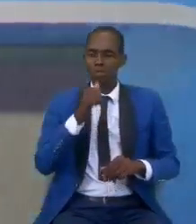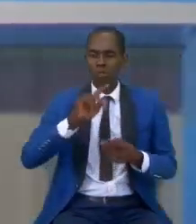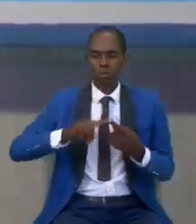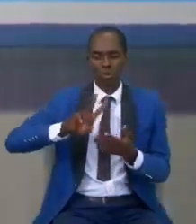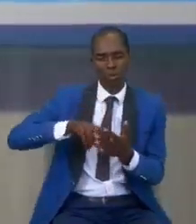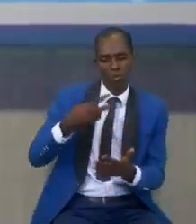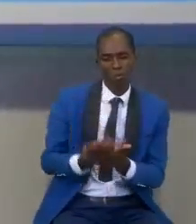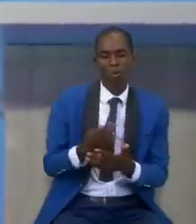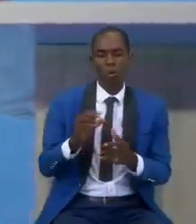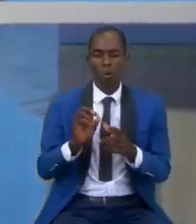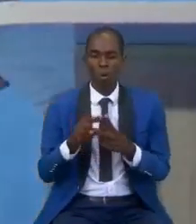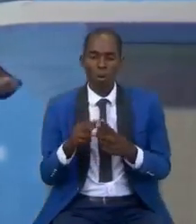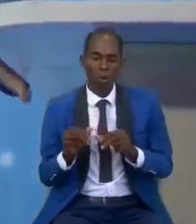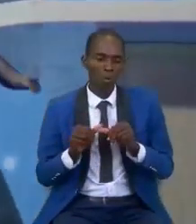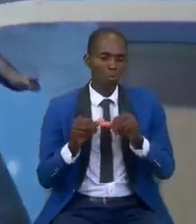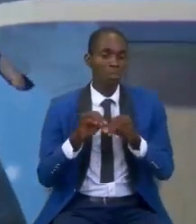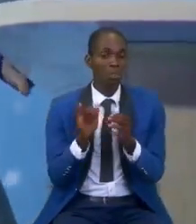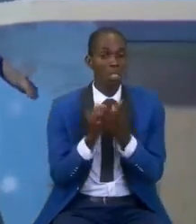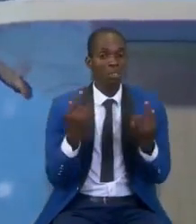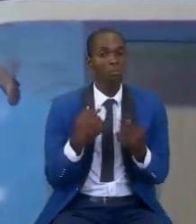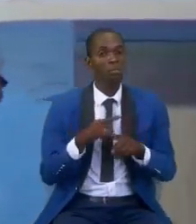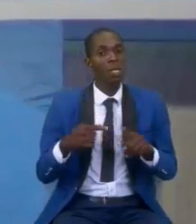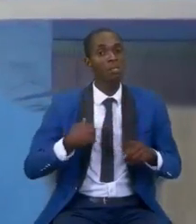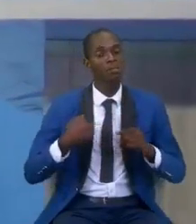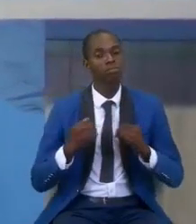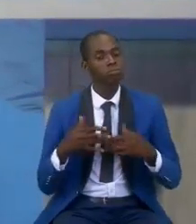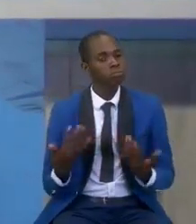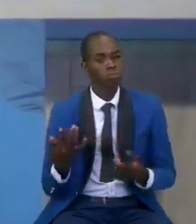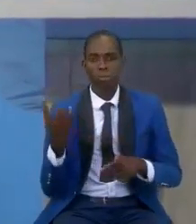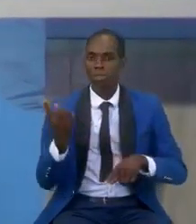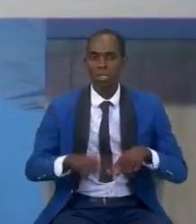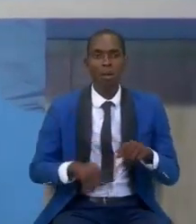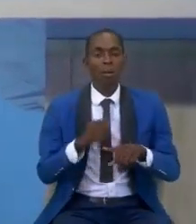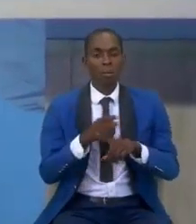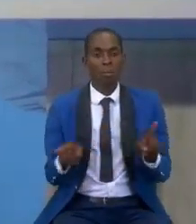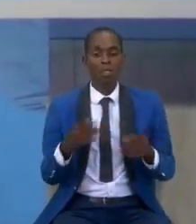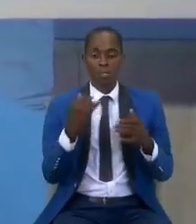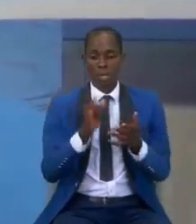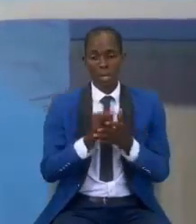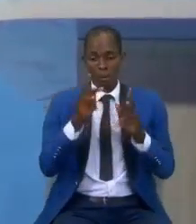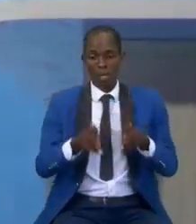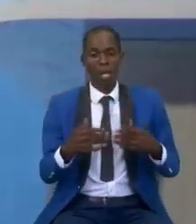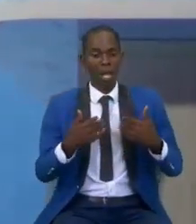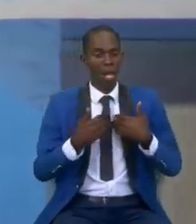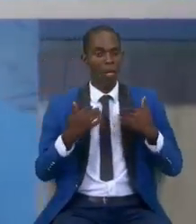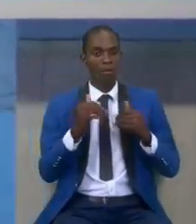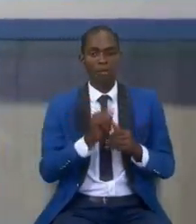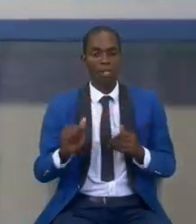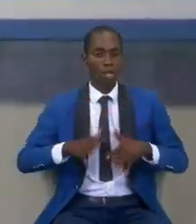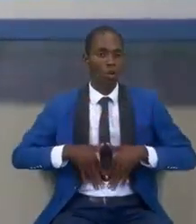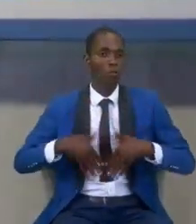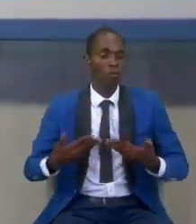a confession, he has an assurance, and he says that this God will save